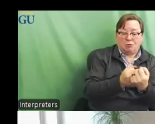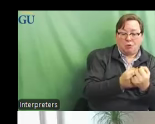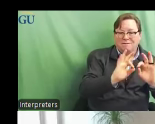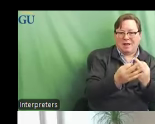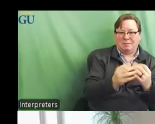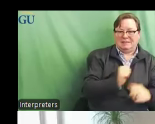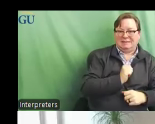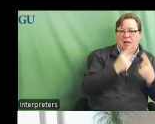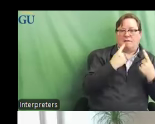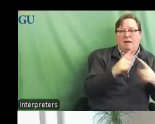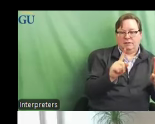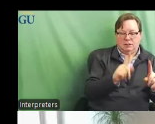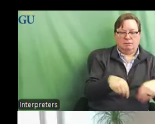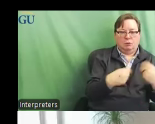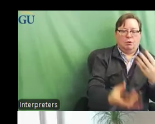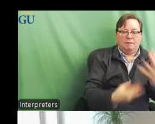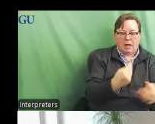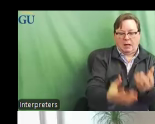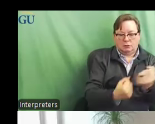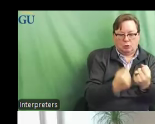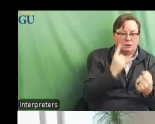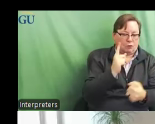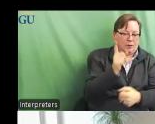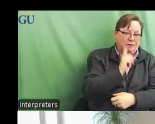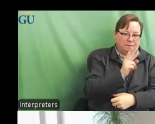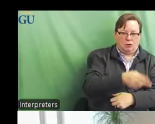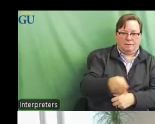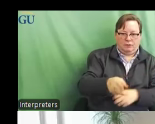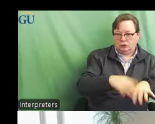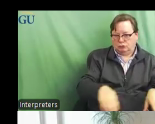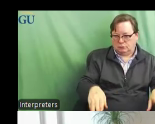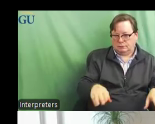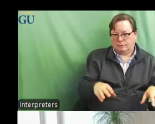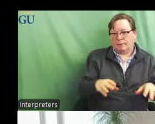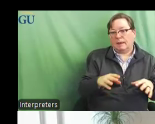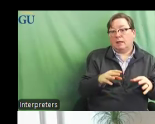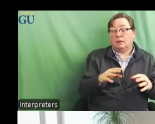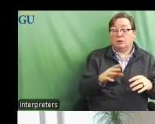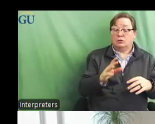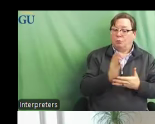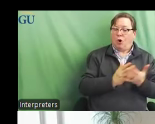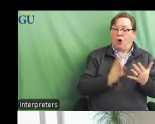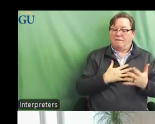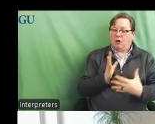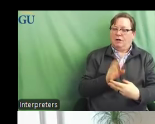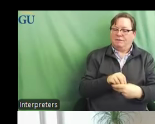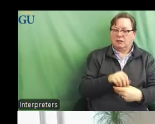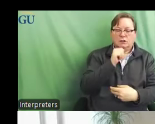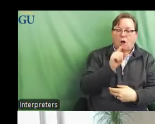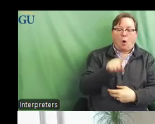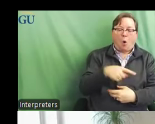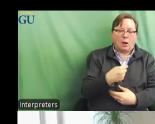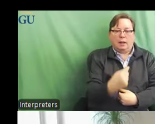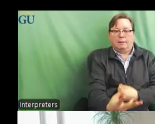can provide support for their deaf and hard of hearing kid. So part of our intervention is not only giving them the strategies